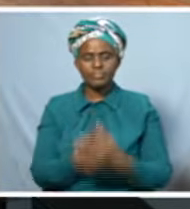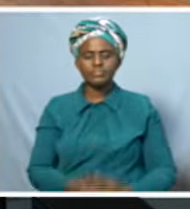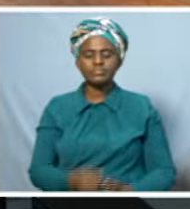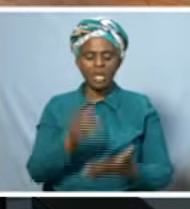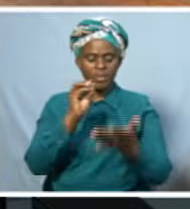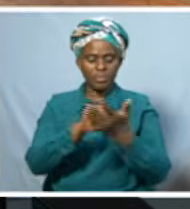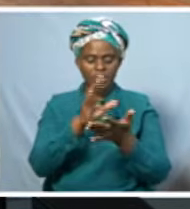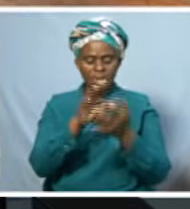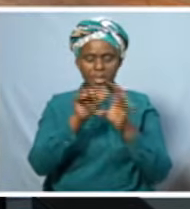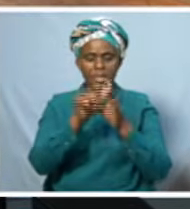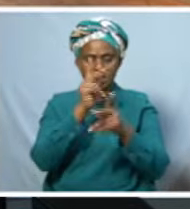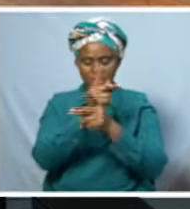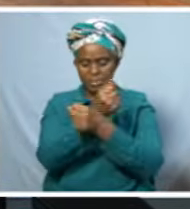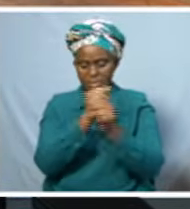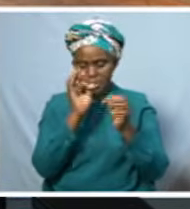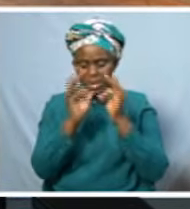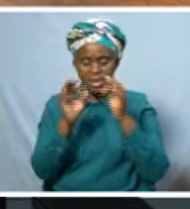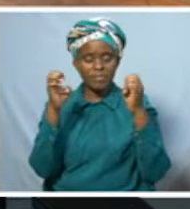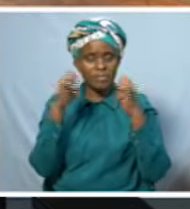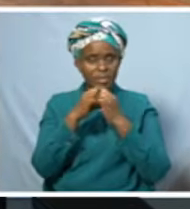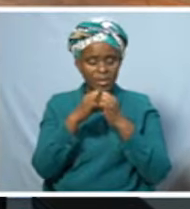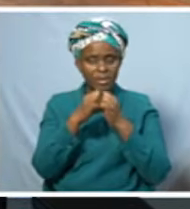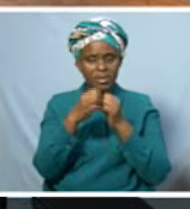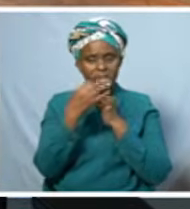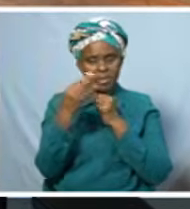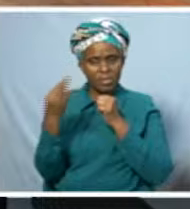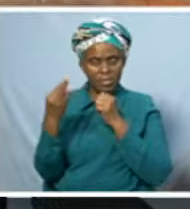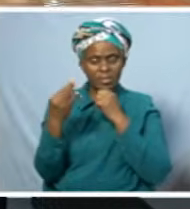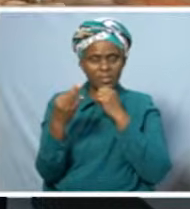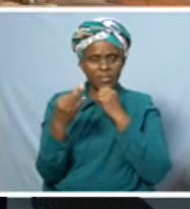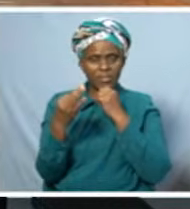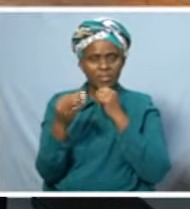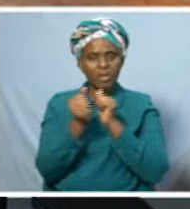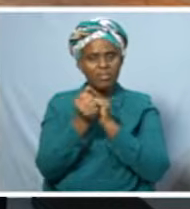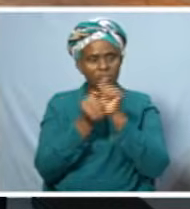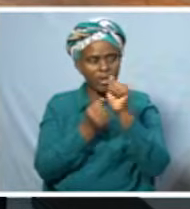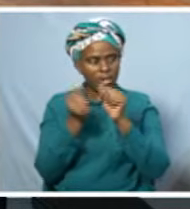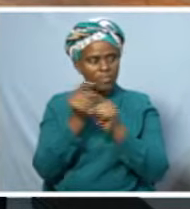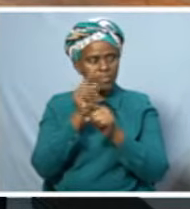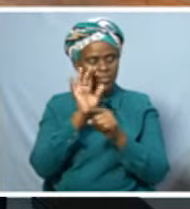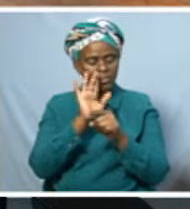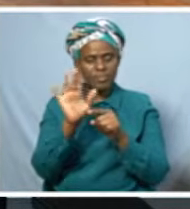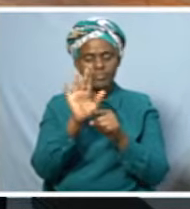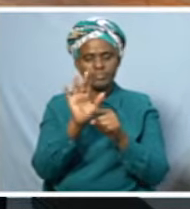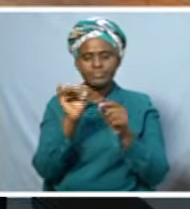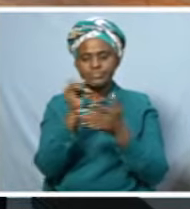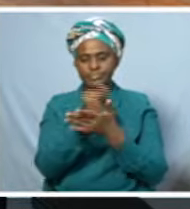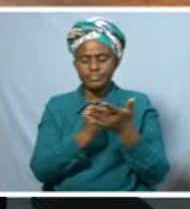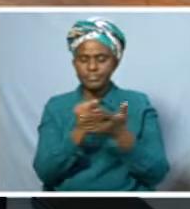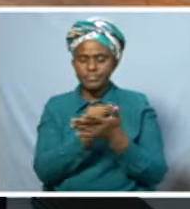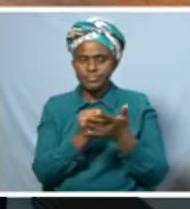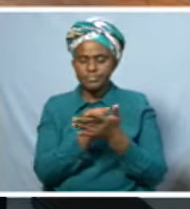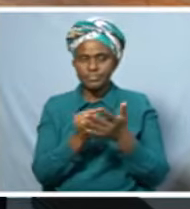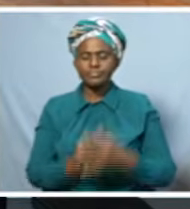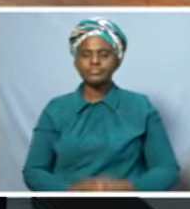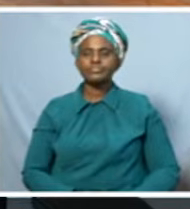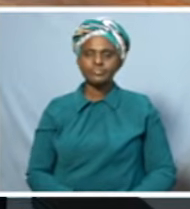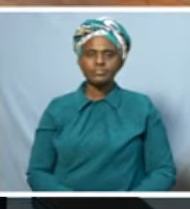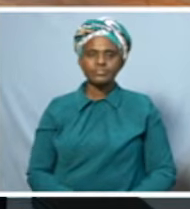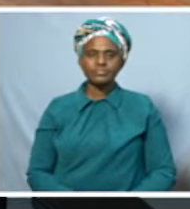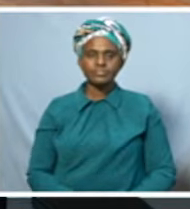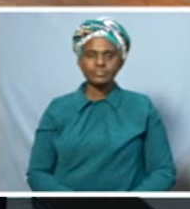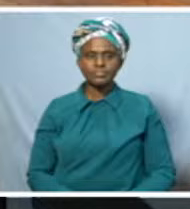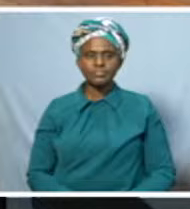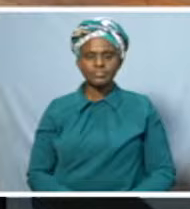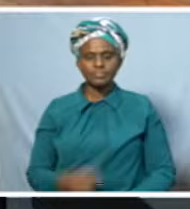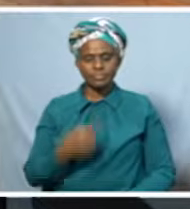put it in a safe if the bank's facilities are far from your institution. So having said